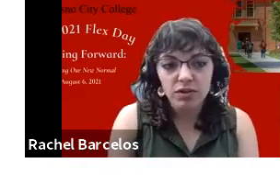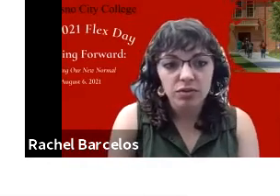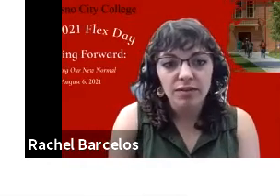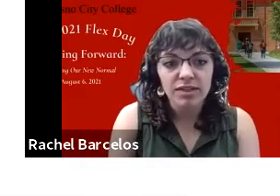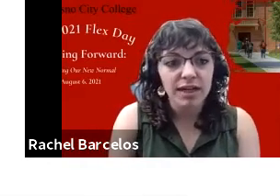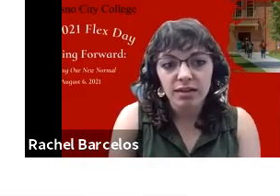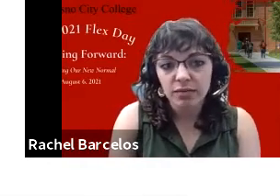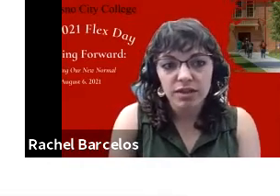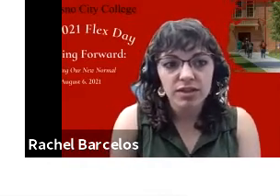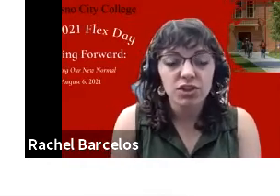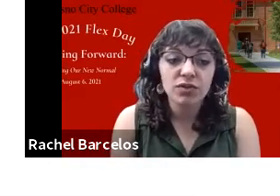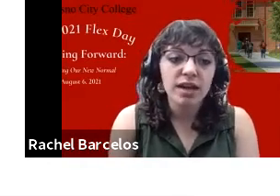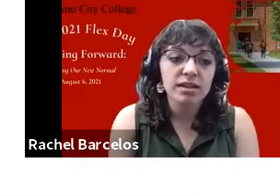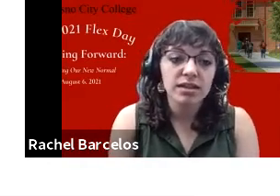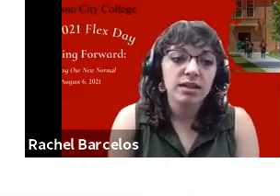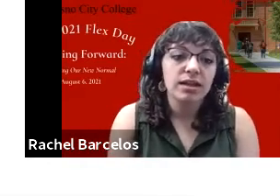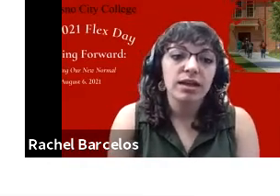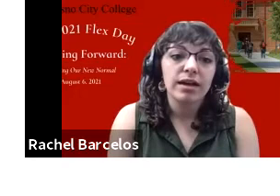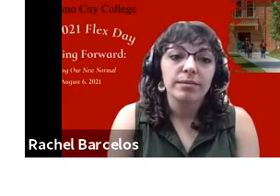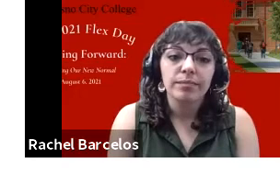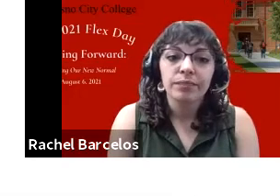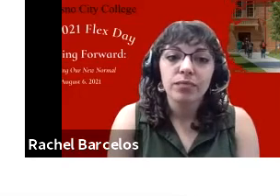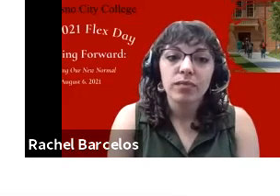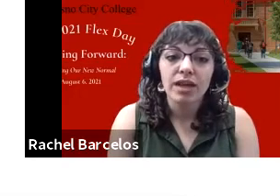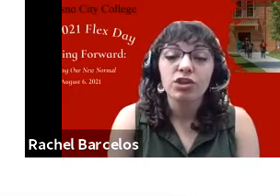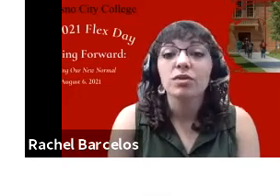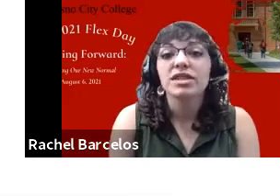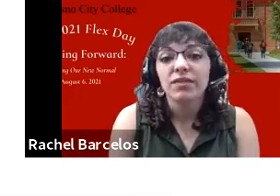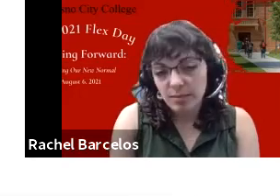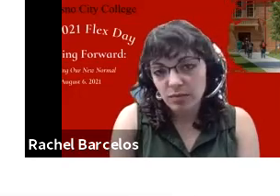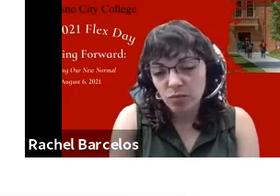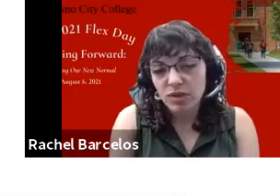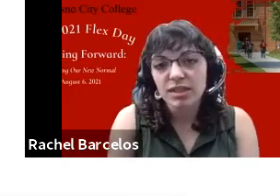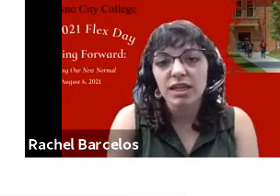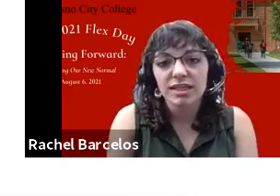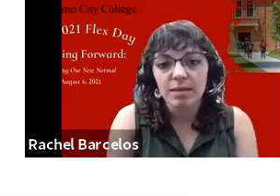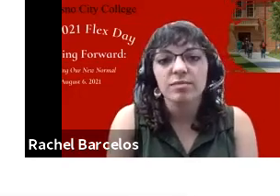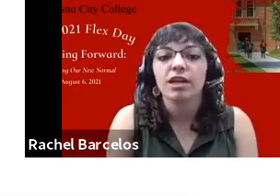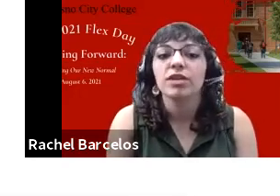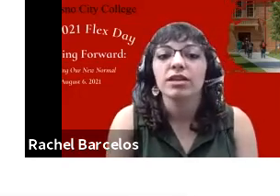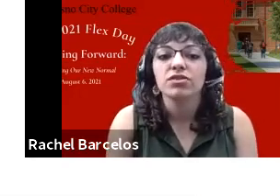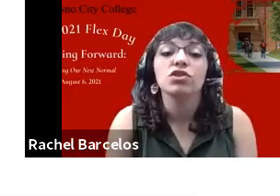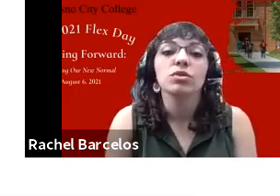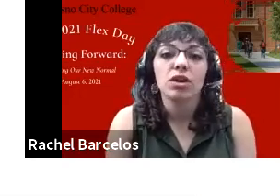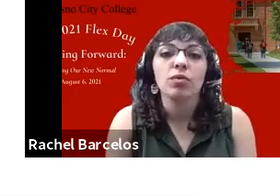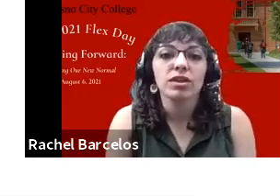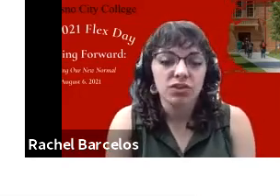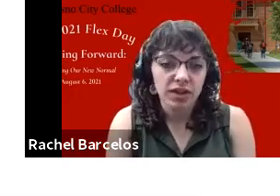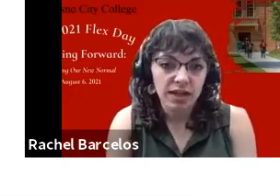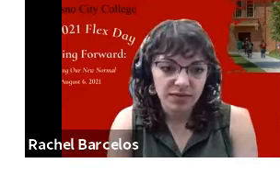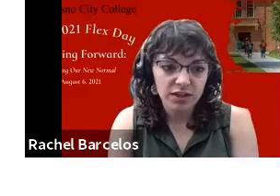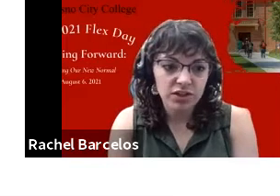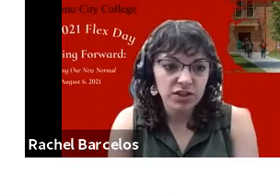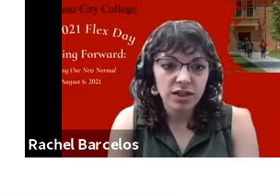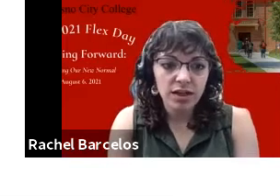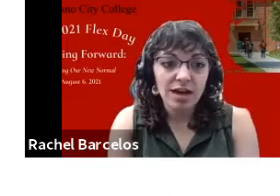however you have decided for us to do that. And you'll receive an email once the exam has been completed. So you will know when the student